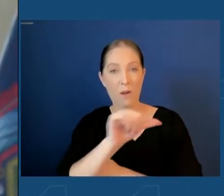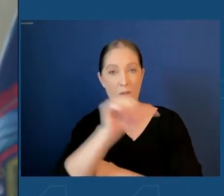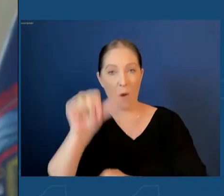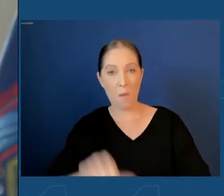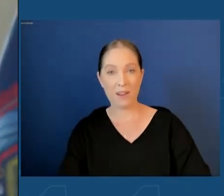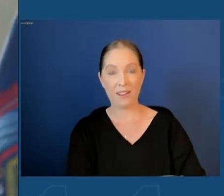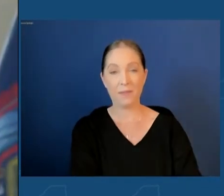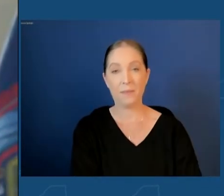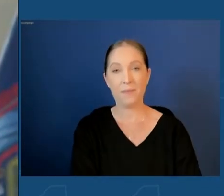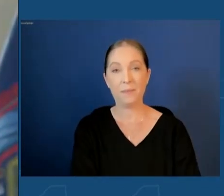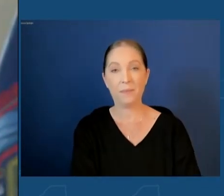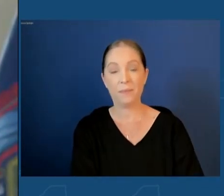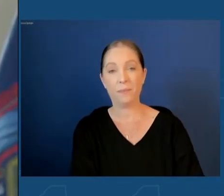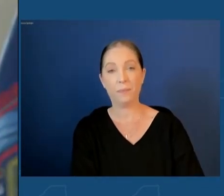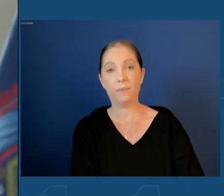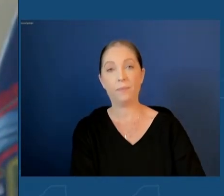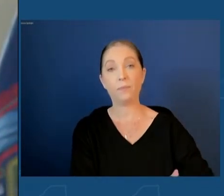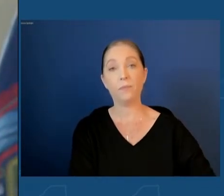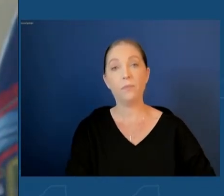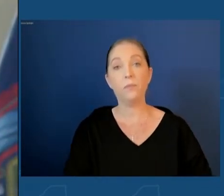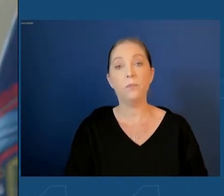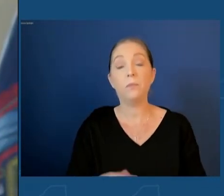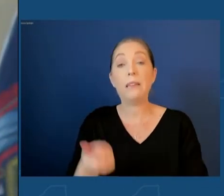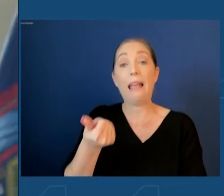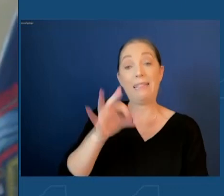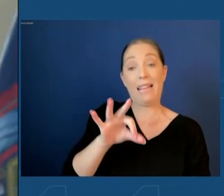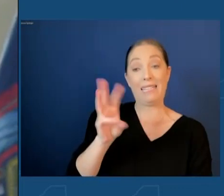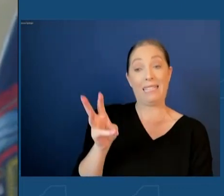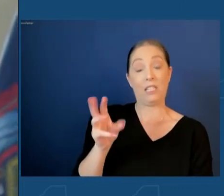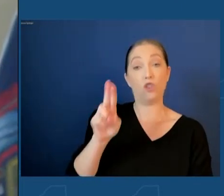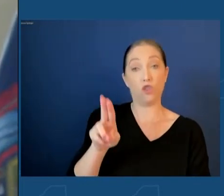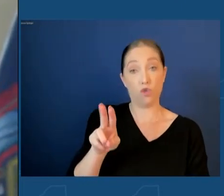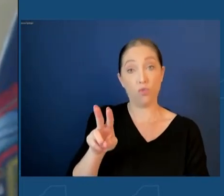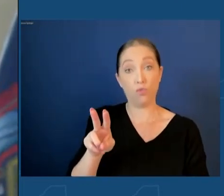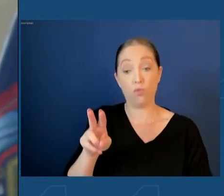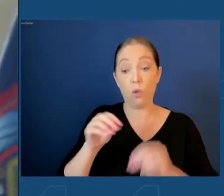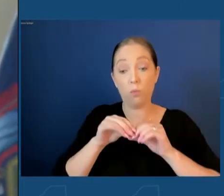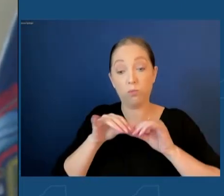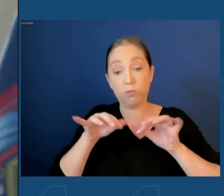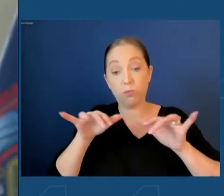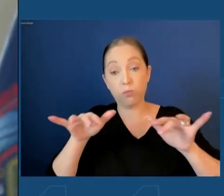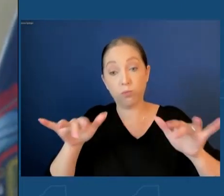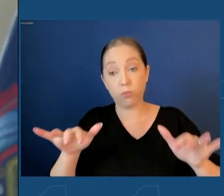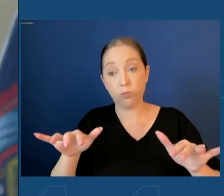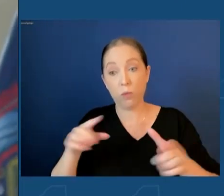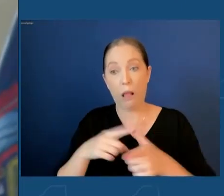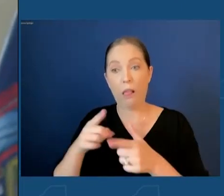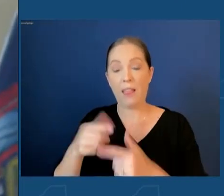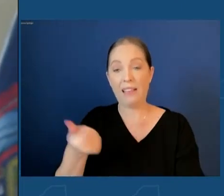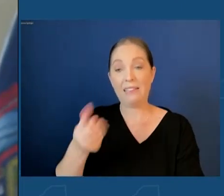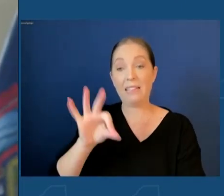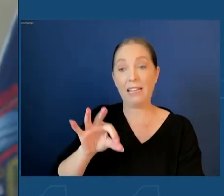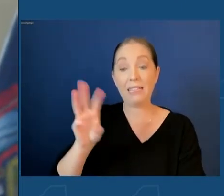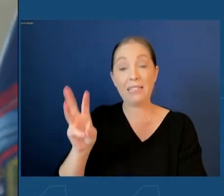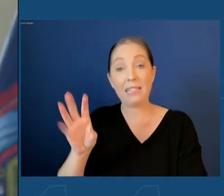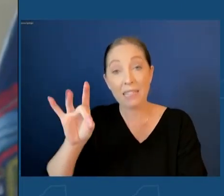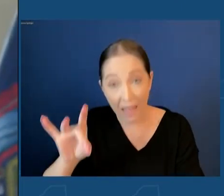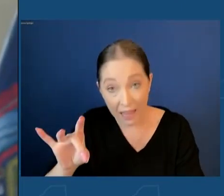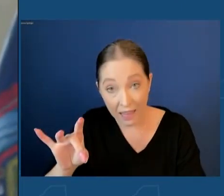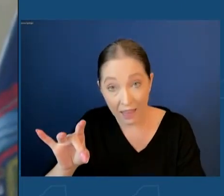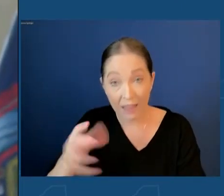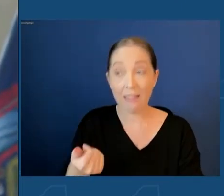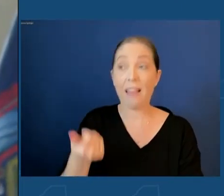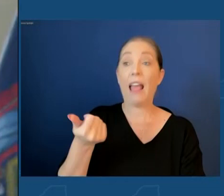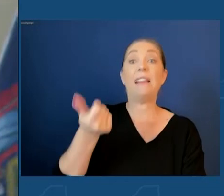first expansion in 1962 was the first terminal, then we had 1968, then